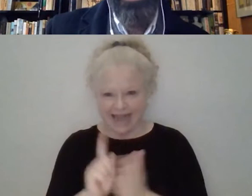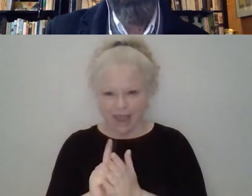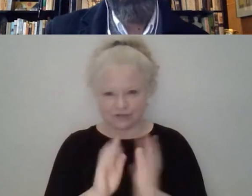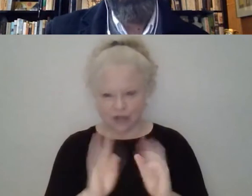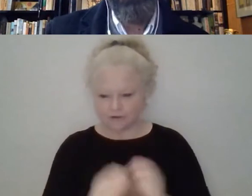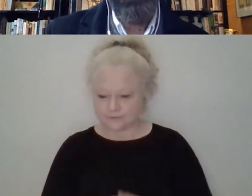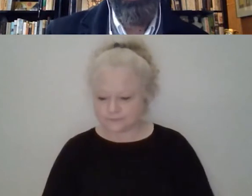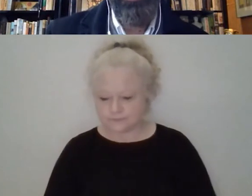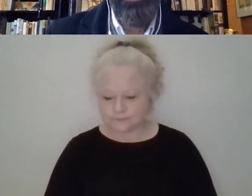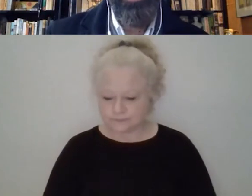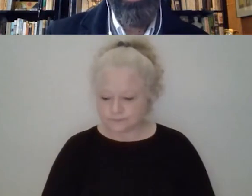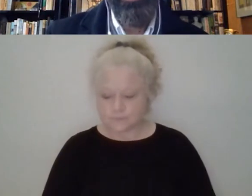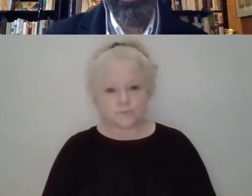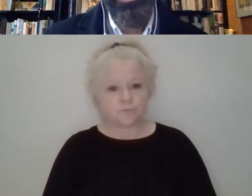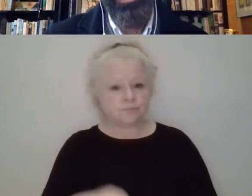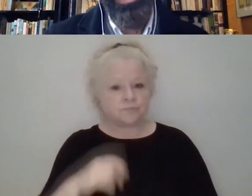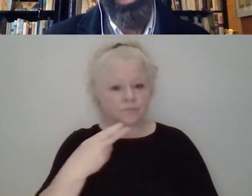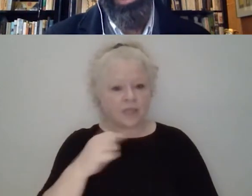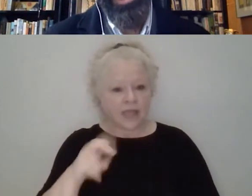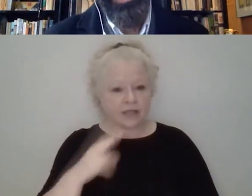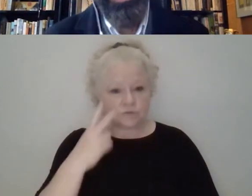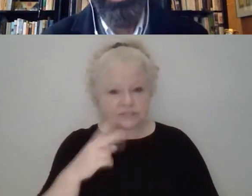Okay, Héctor, we're gonna see you later.